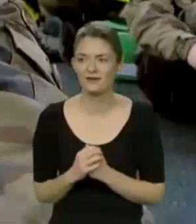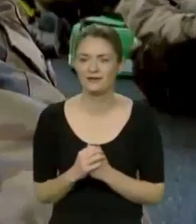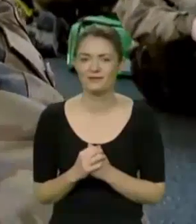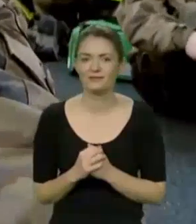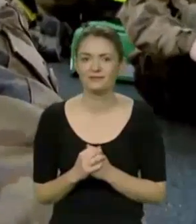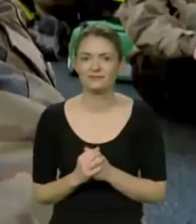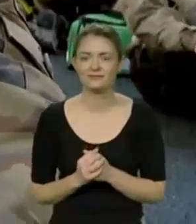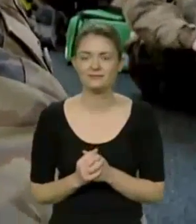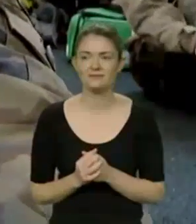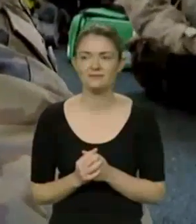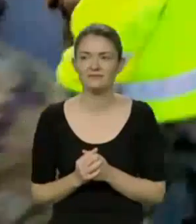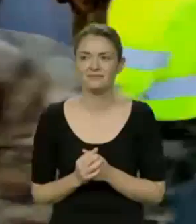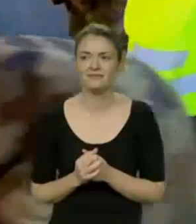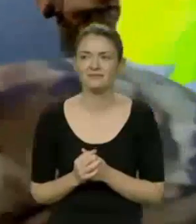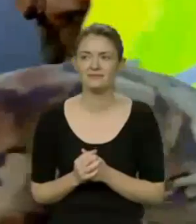over.